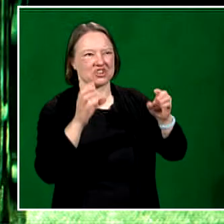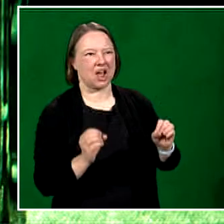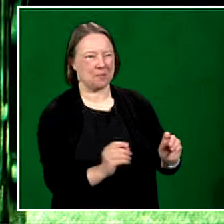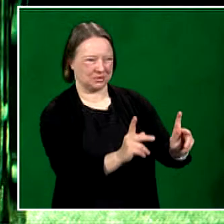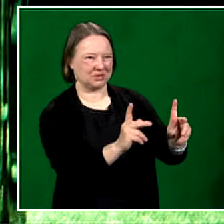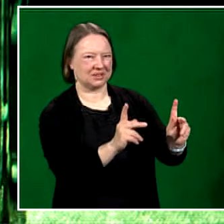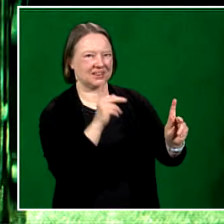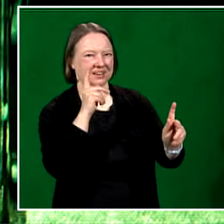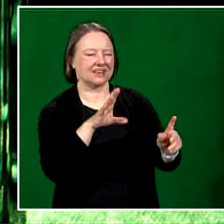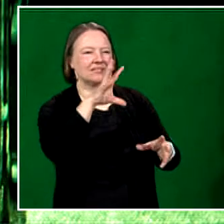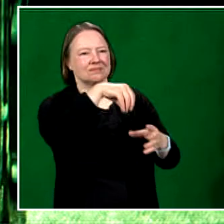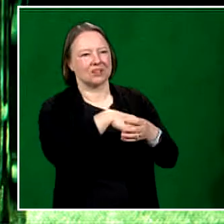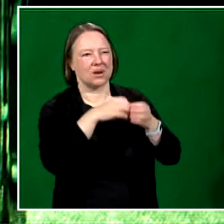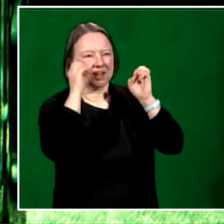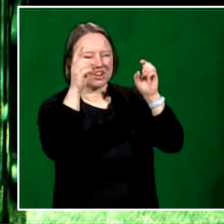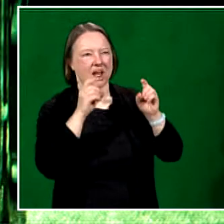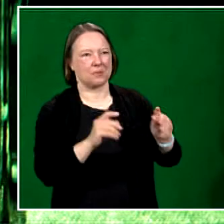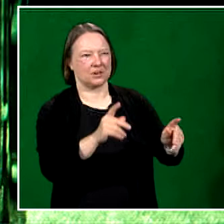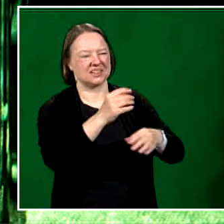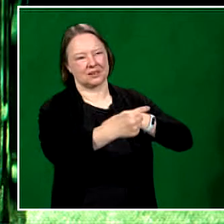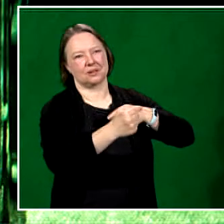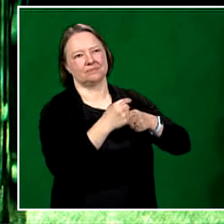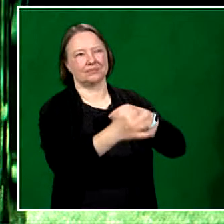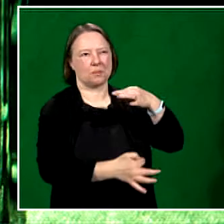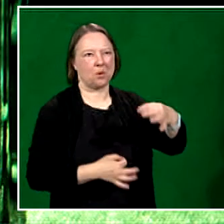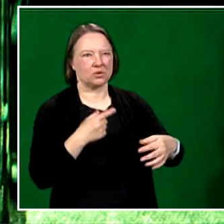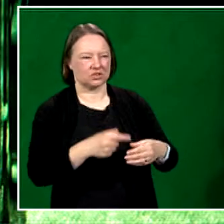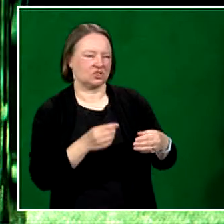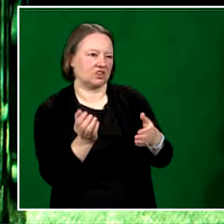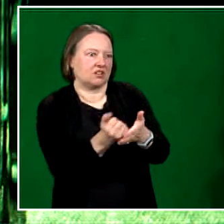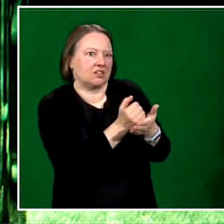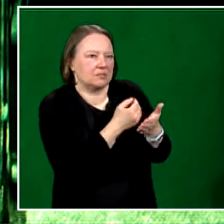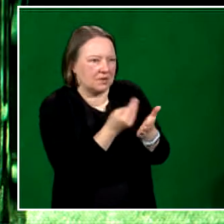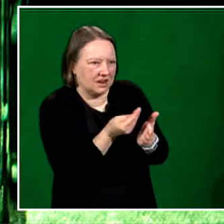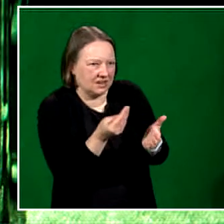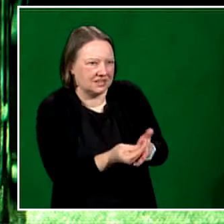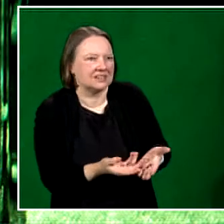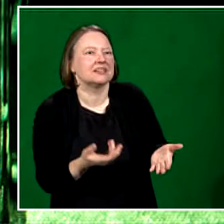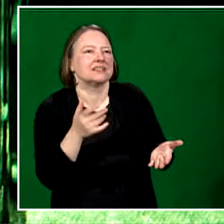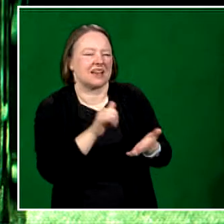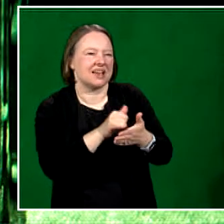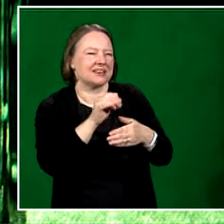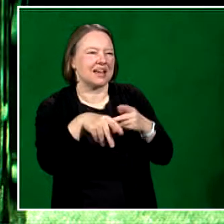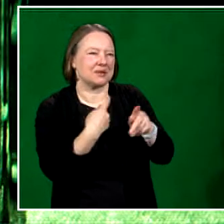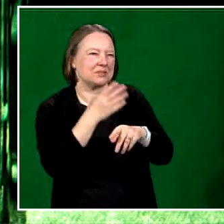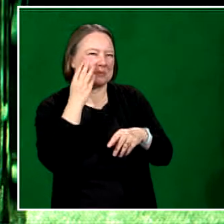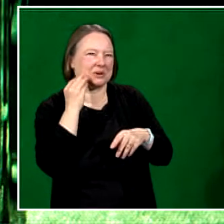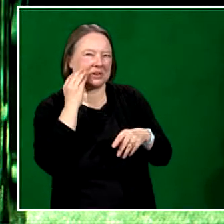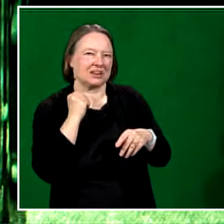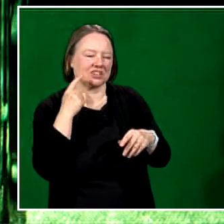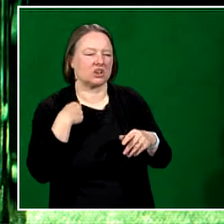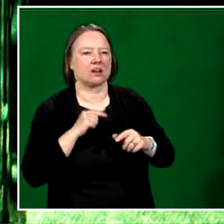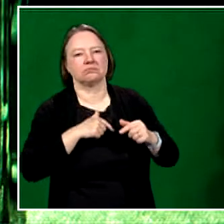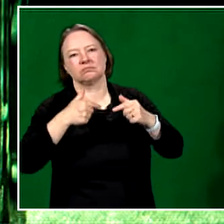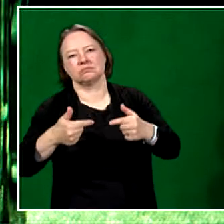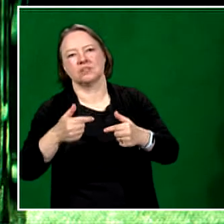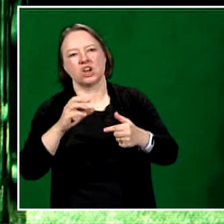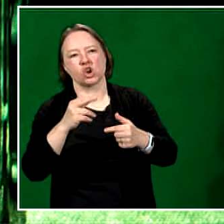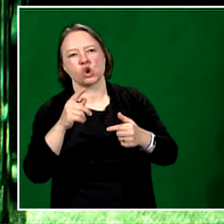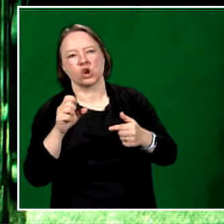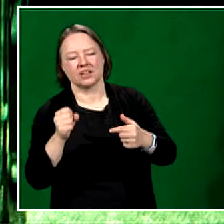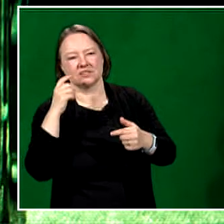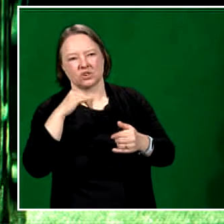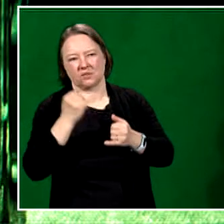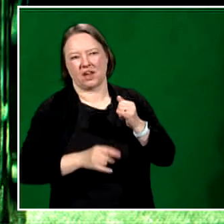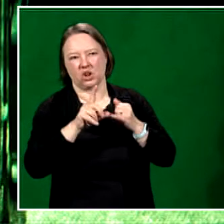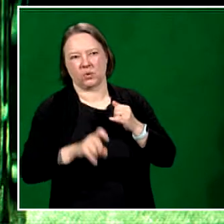opportunity and an engagement opportunity as opposed to just a revenue generation type of experience. I'll turn it over to Chris to take away the